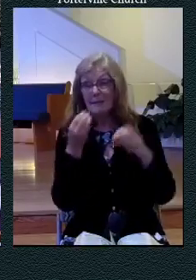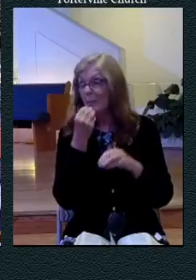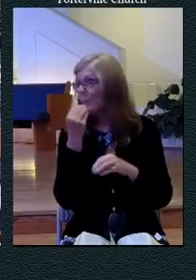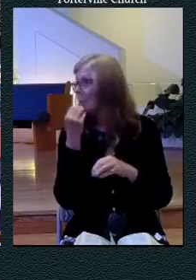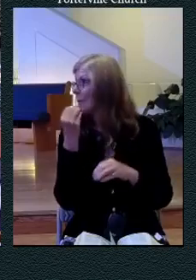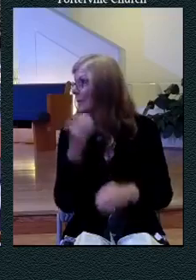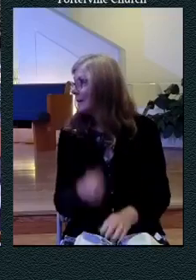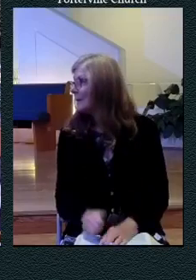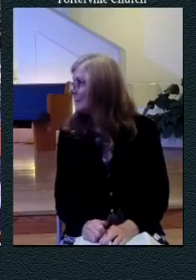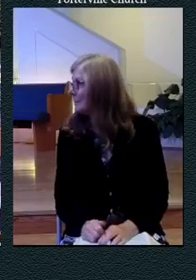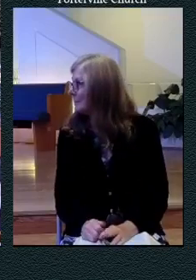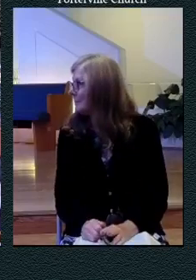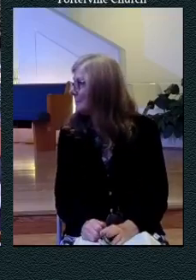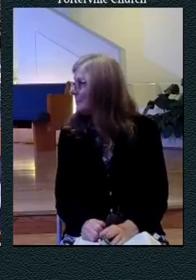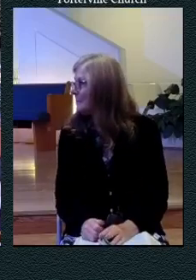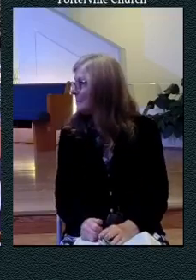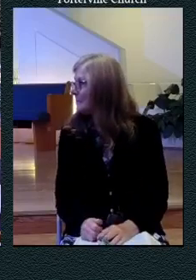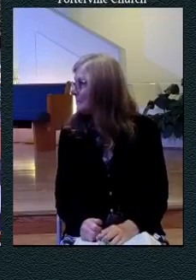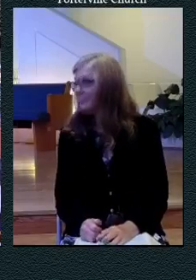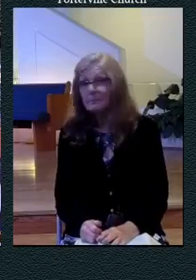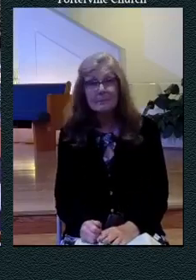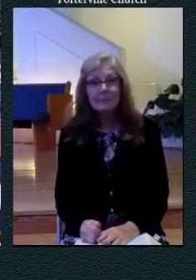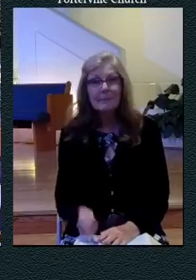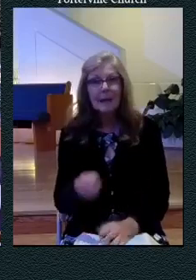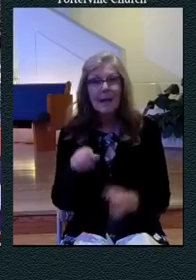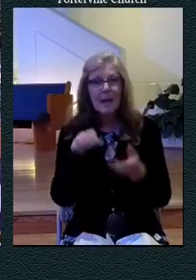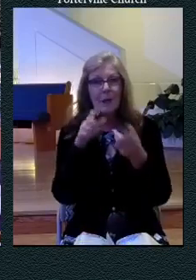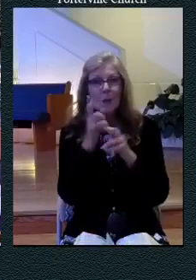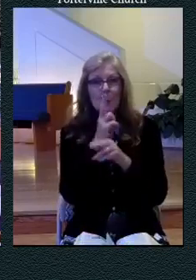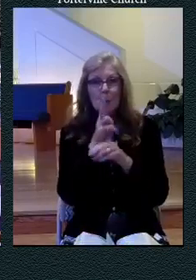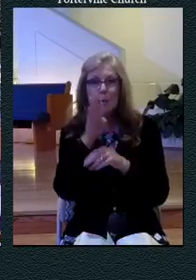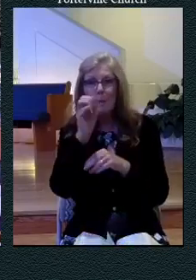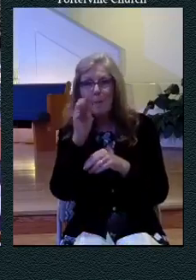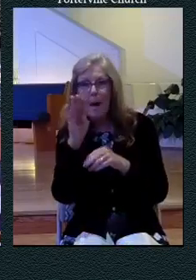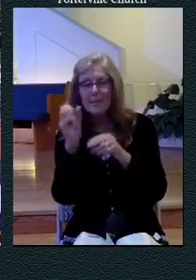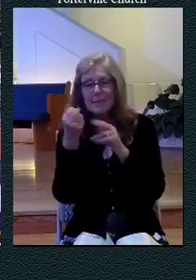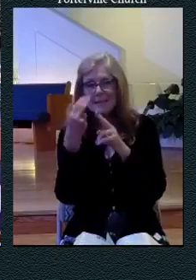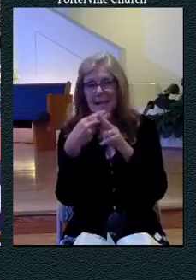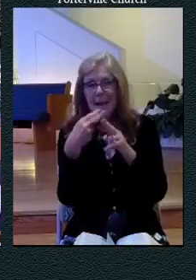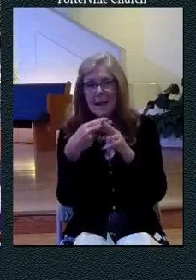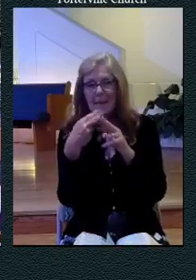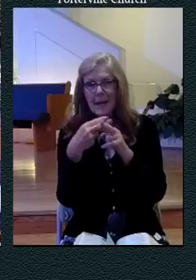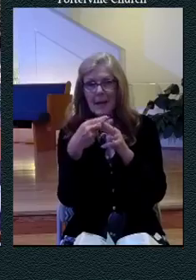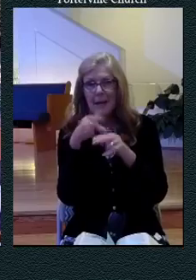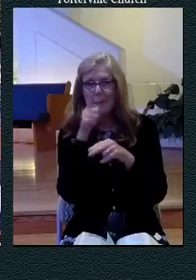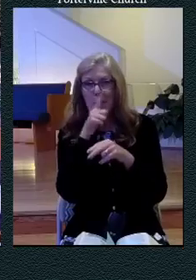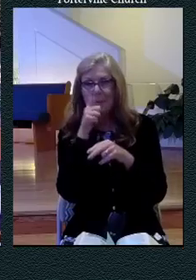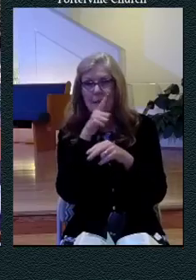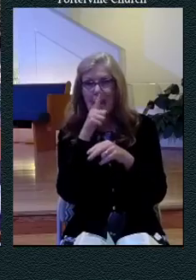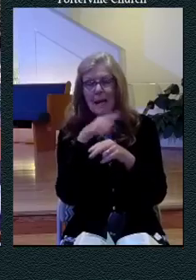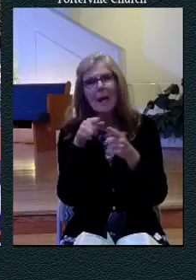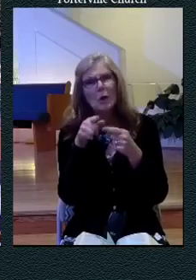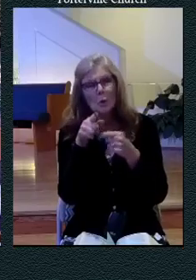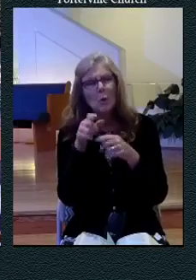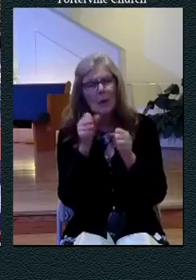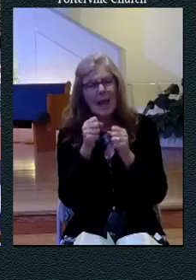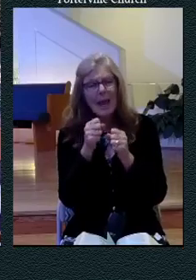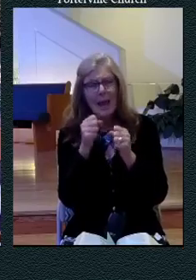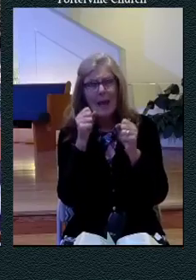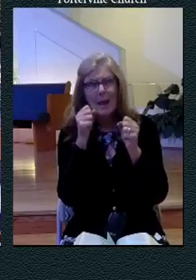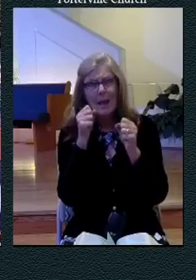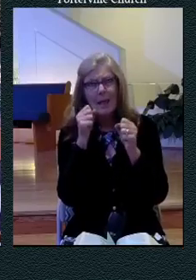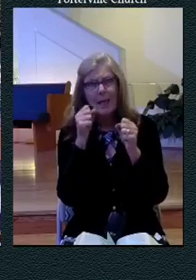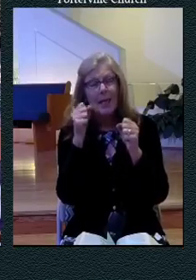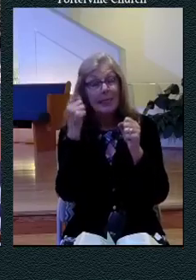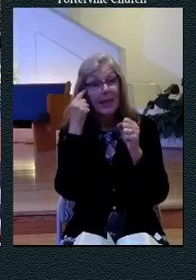real name. You can do that, can't you? All right. You can get those stories out of your Sabbath school lesson, you know.